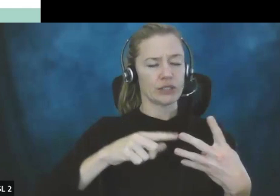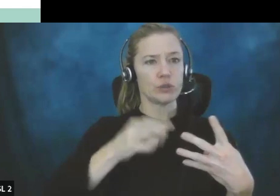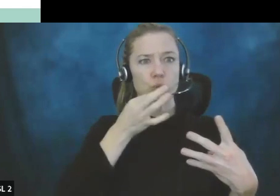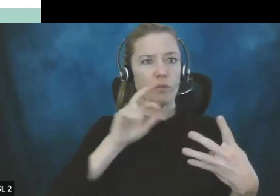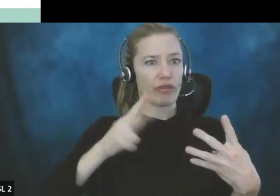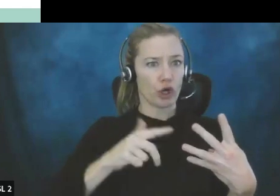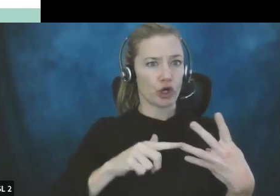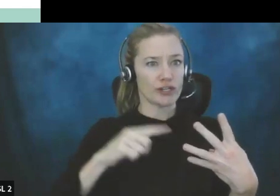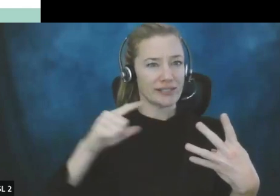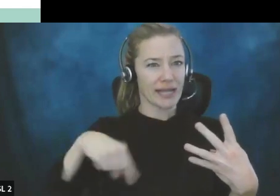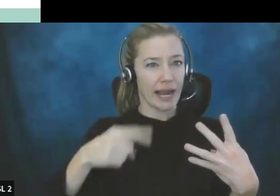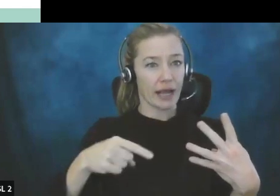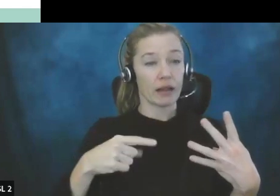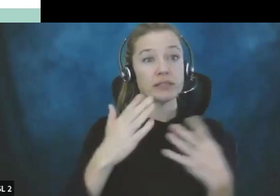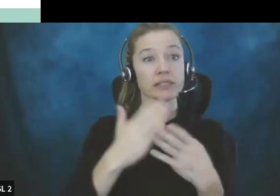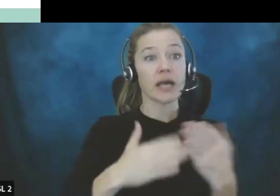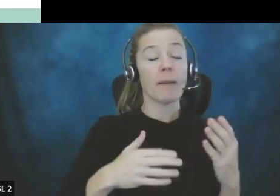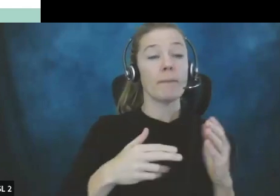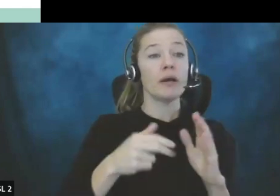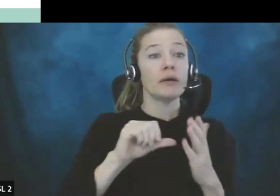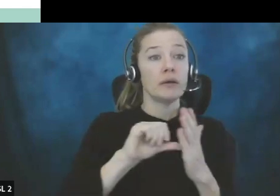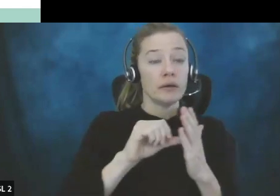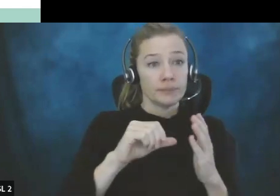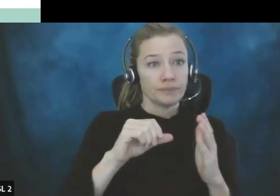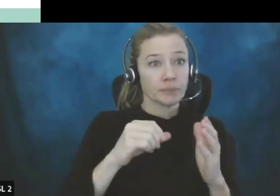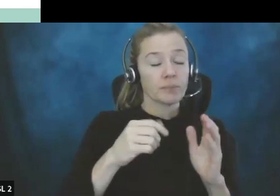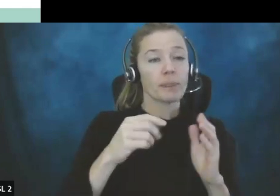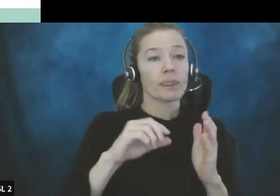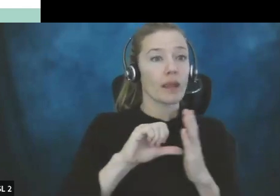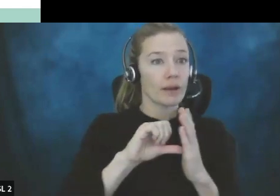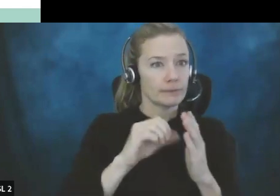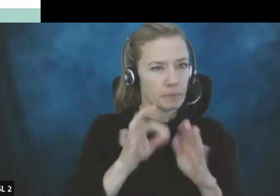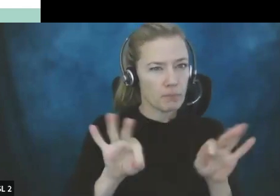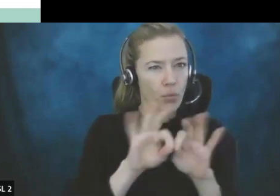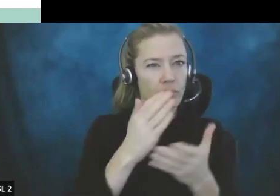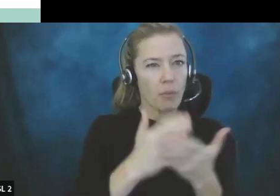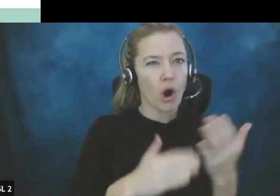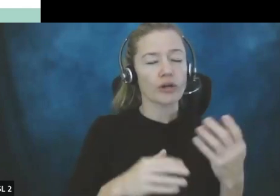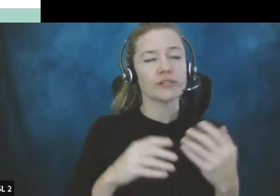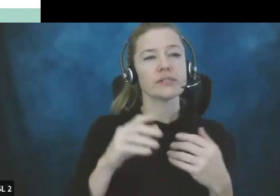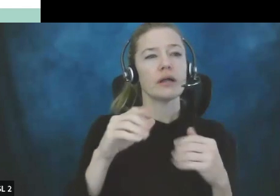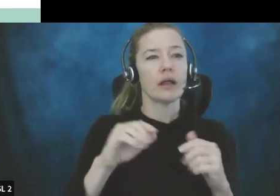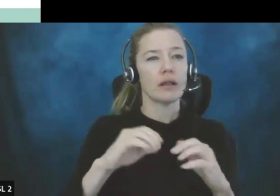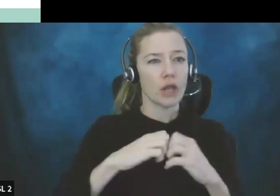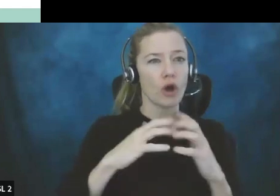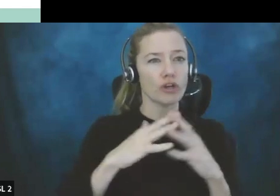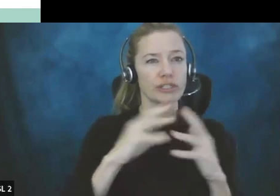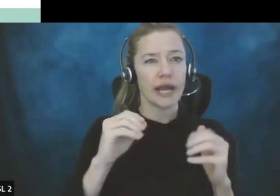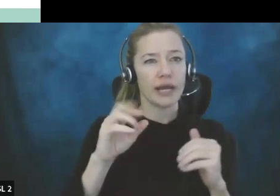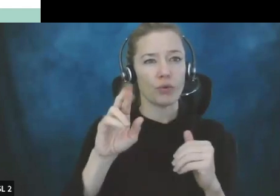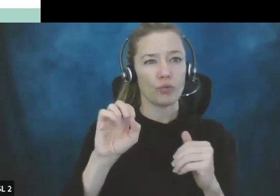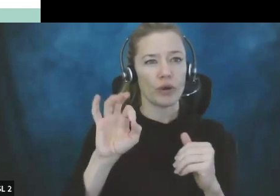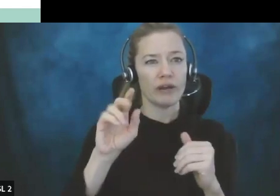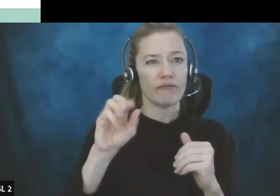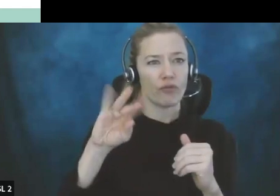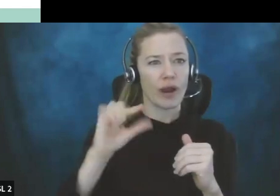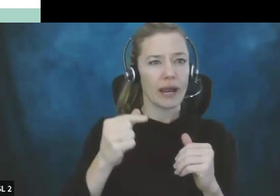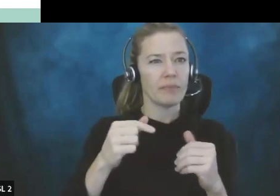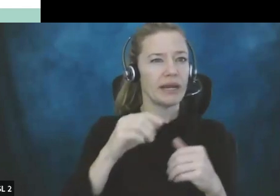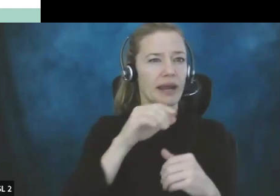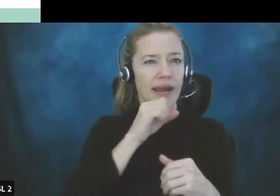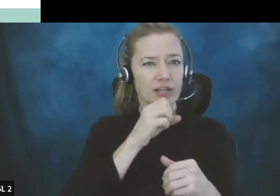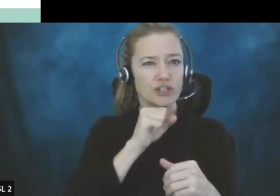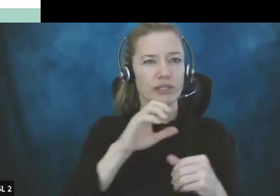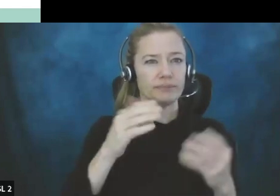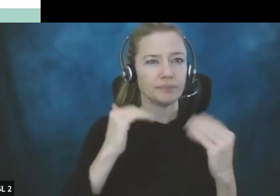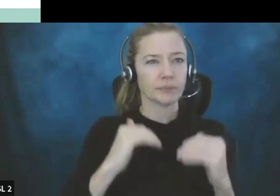our 2nd, nearing our 3rd. Some of the highlights are expanding crosswalk times, launching a Reframing Aging, and